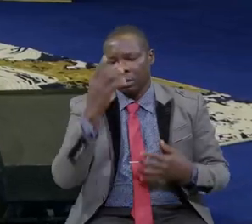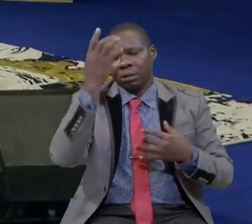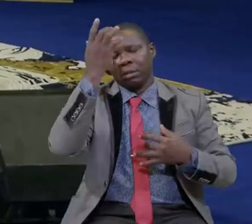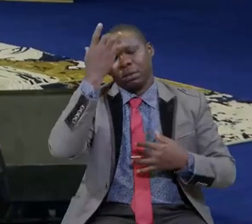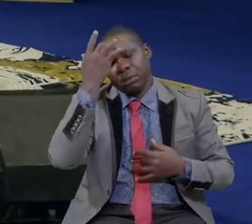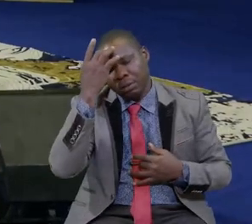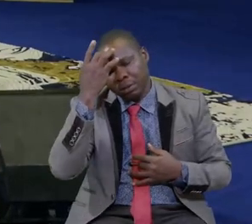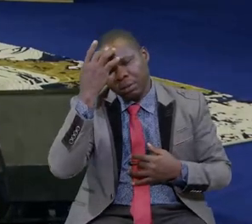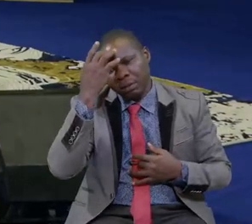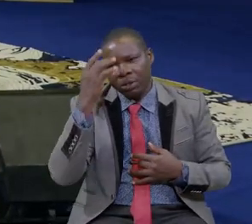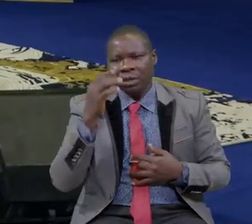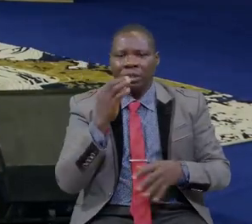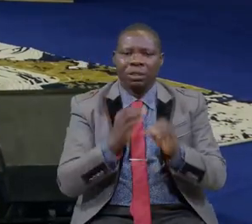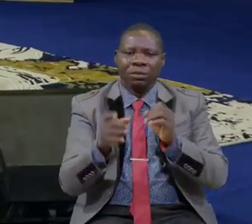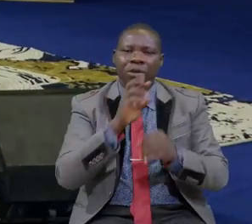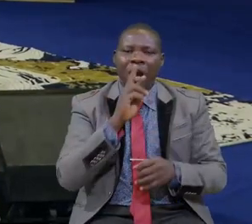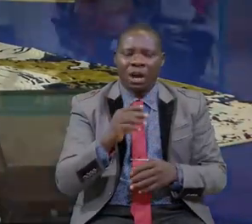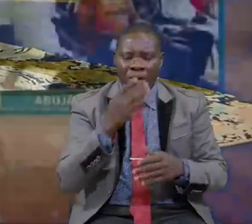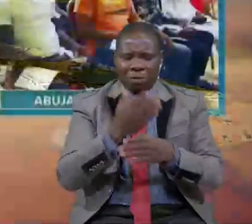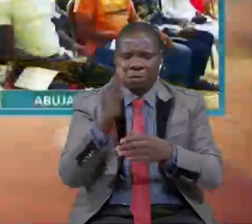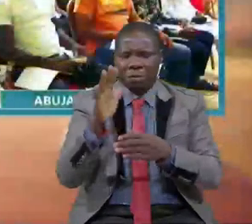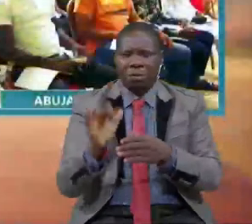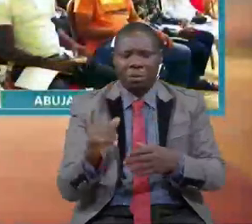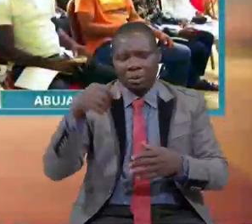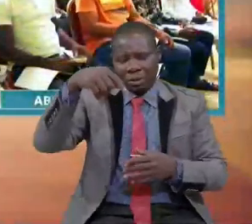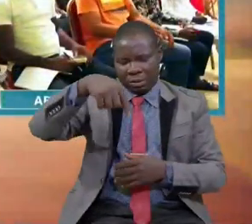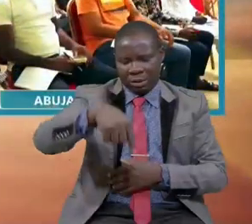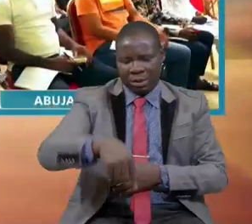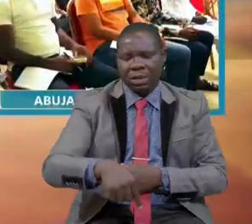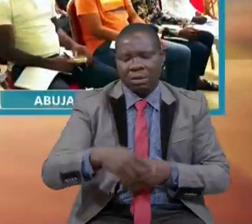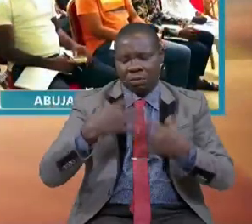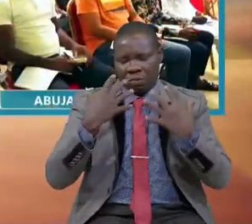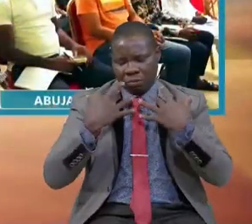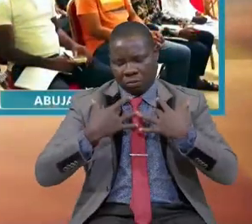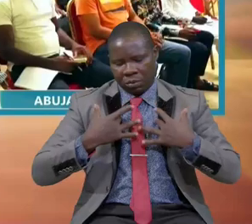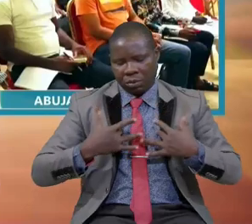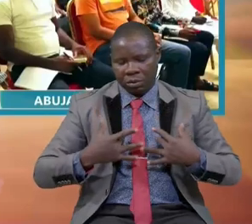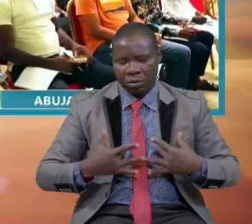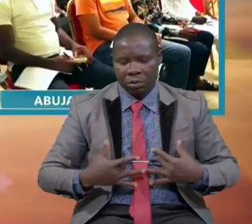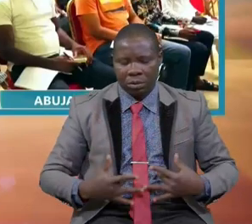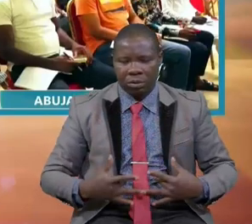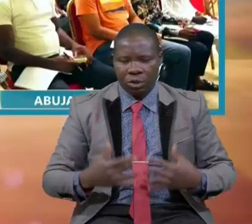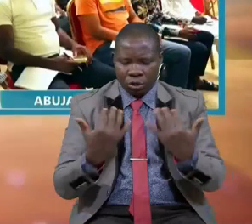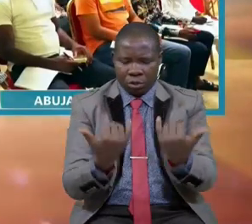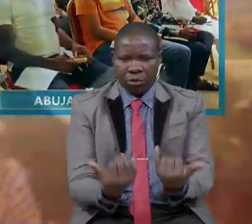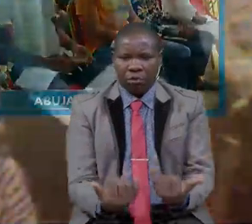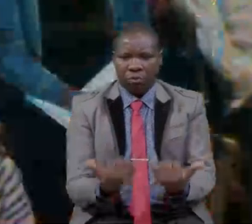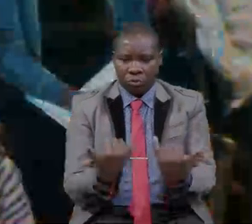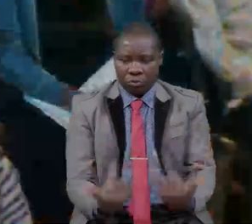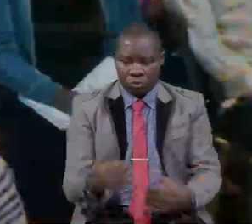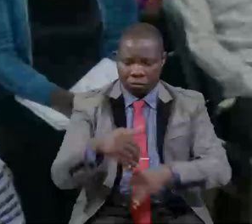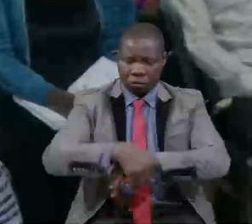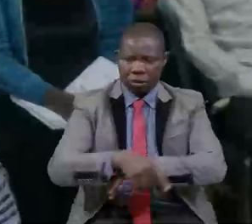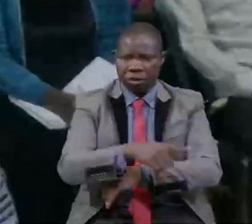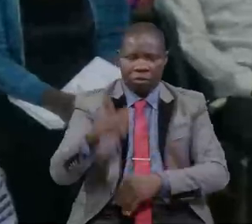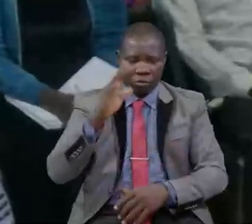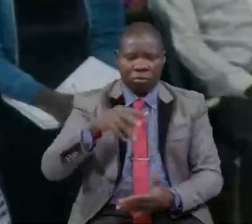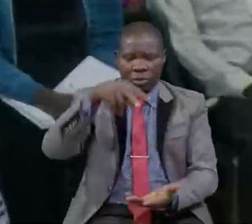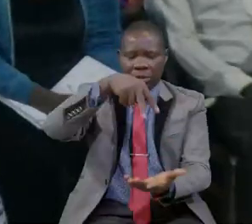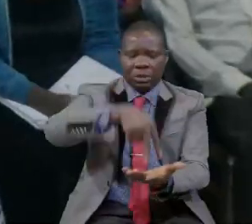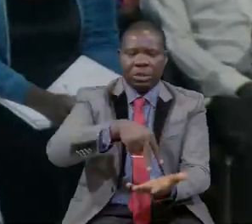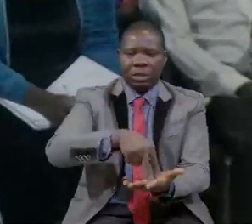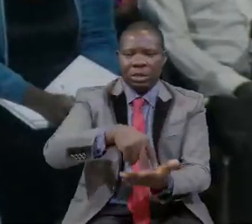are completely down, tonight you will get up. Because he, the